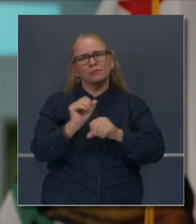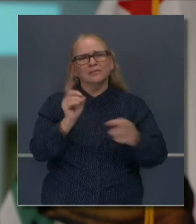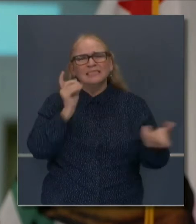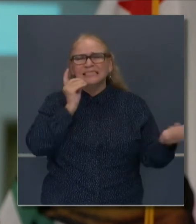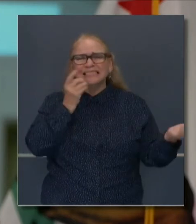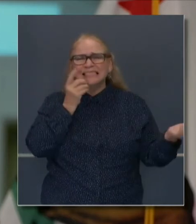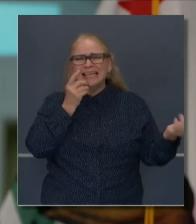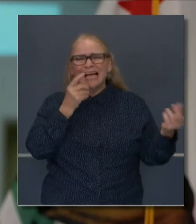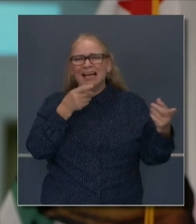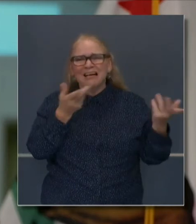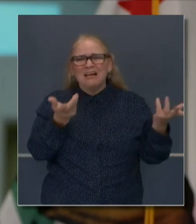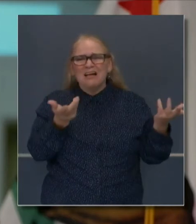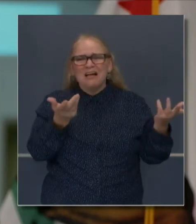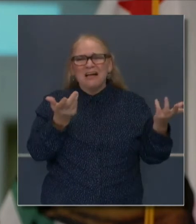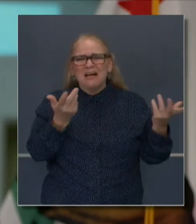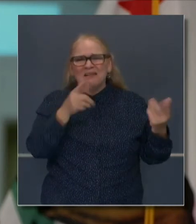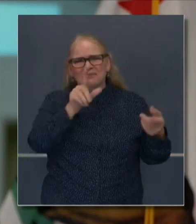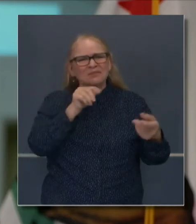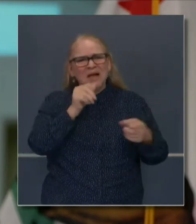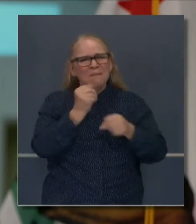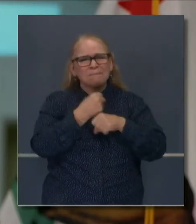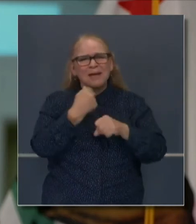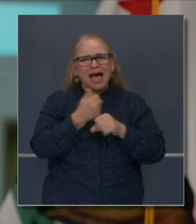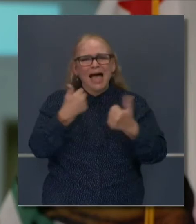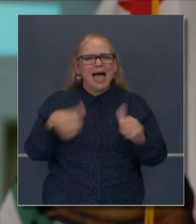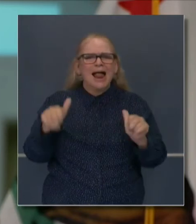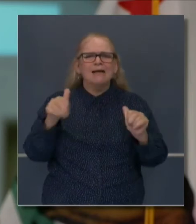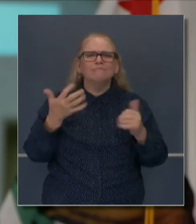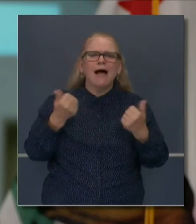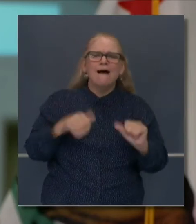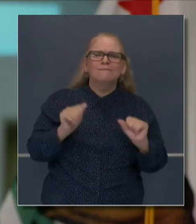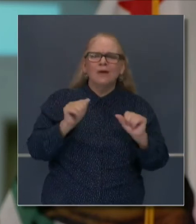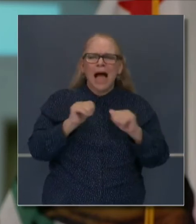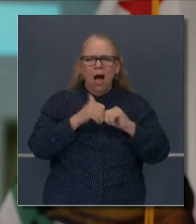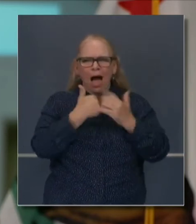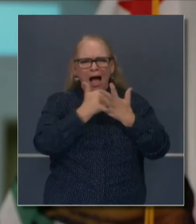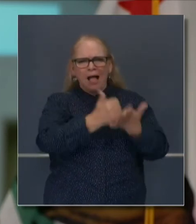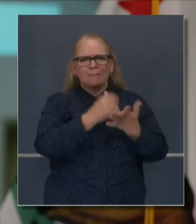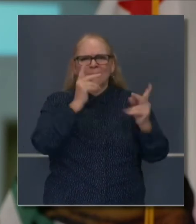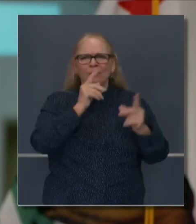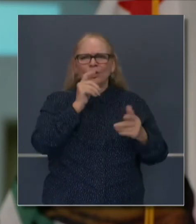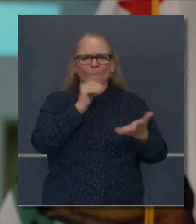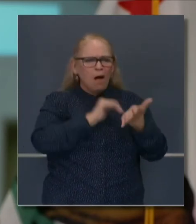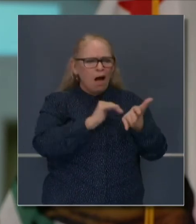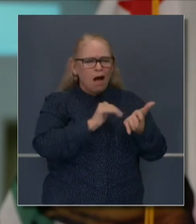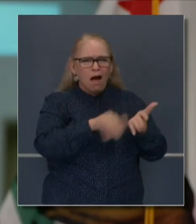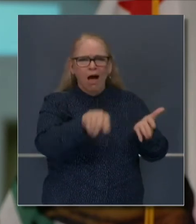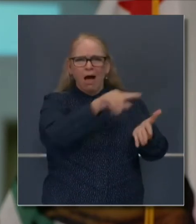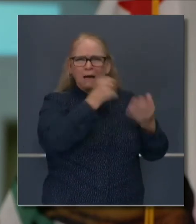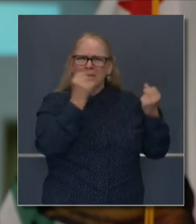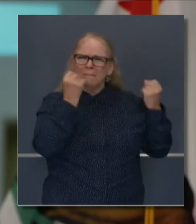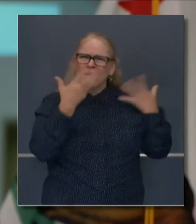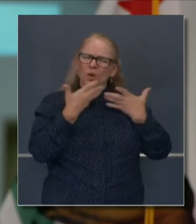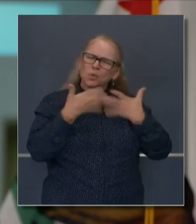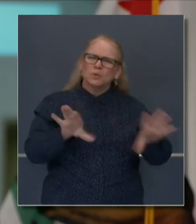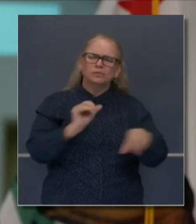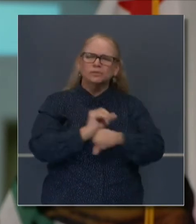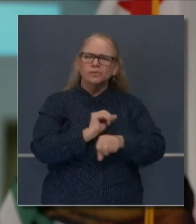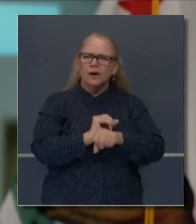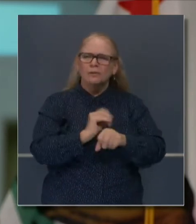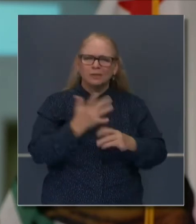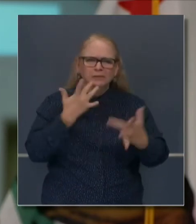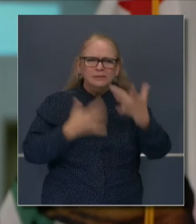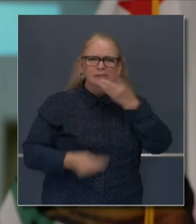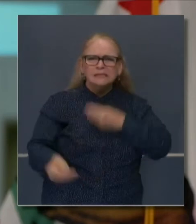allowances at all whatsoever for the aftermath to help these folks out, either through diverting state resources